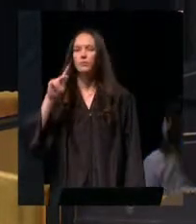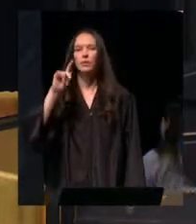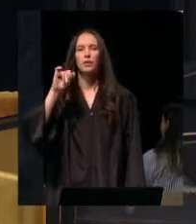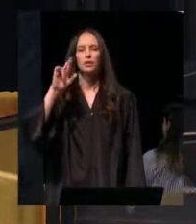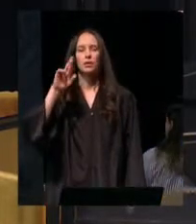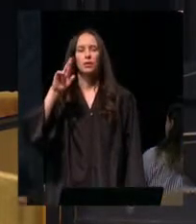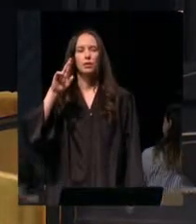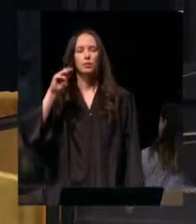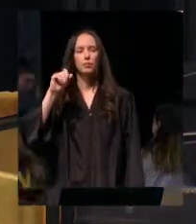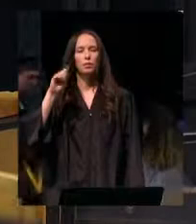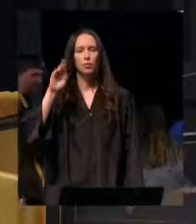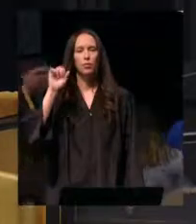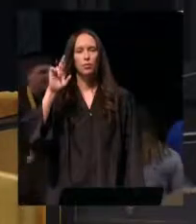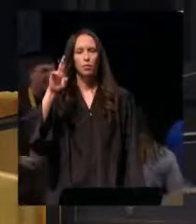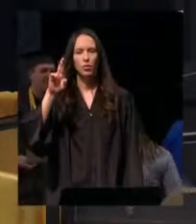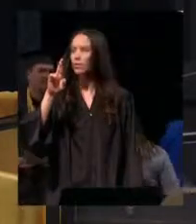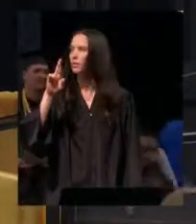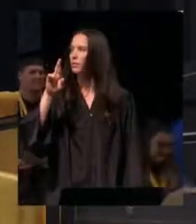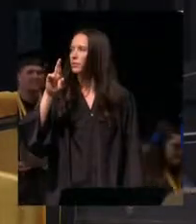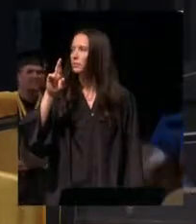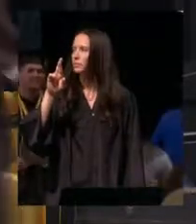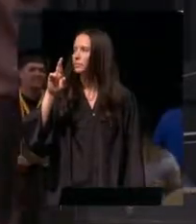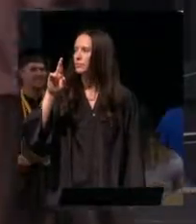Kier Mabor.